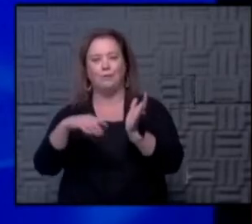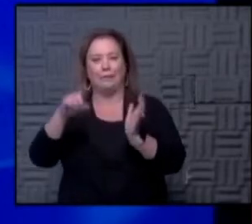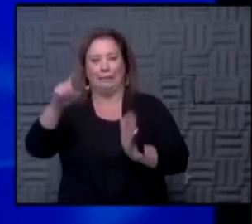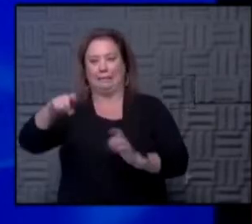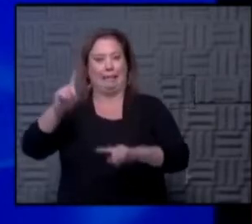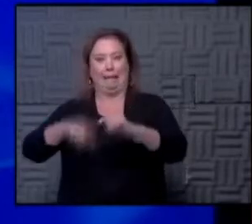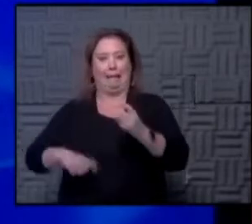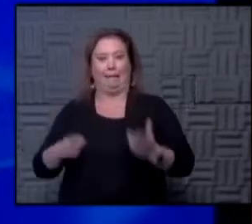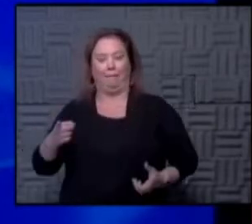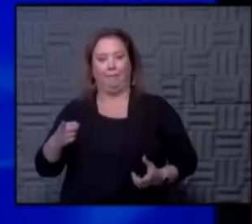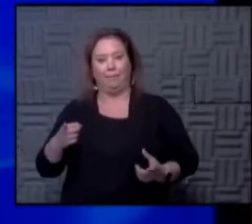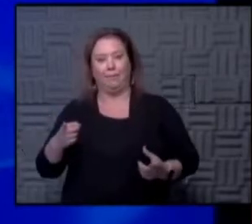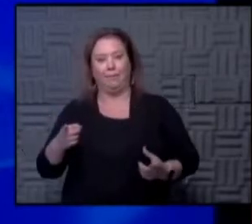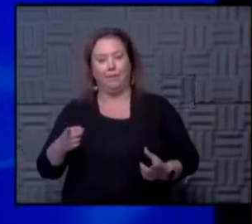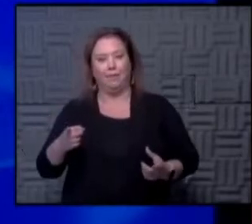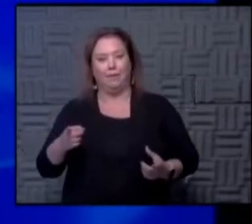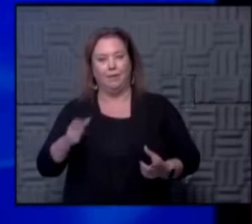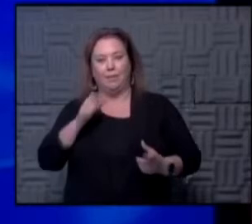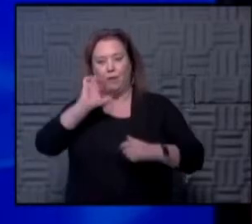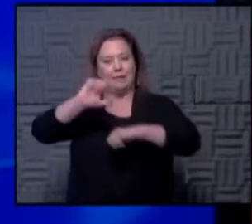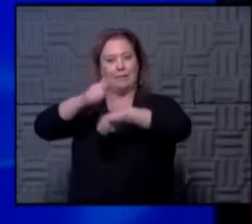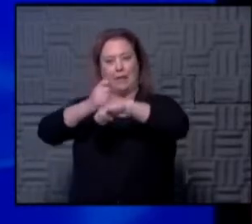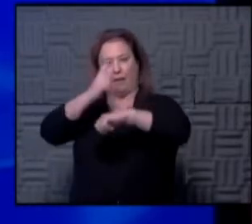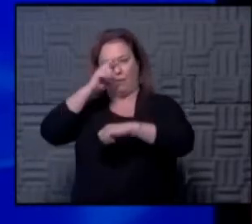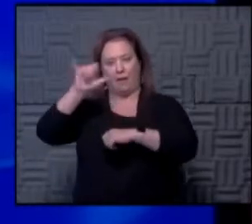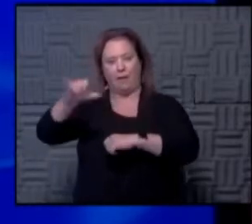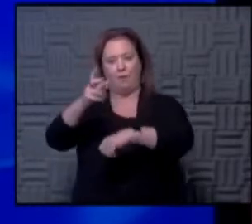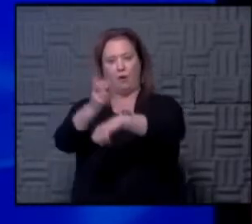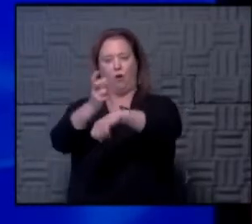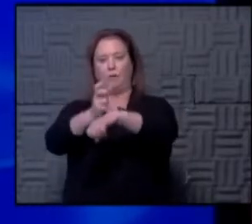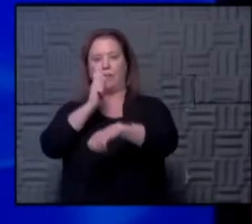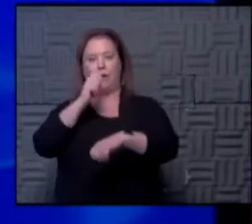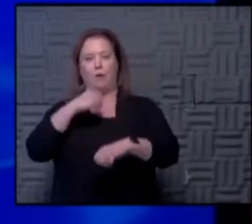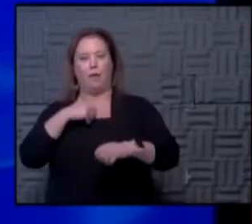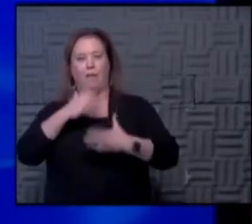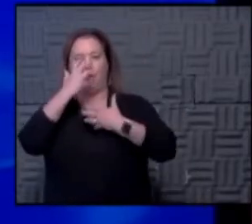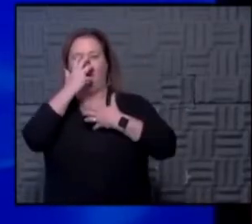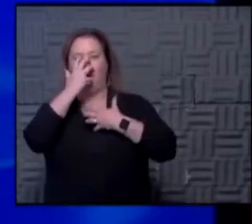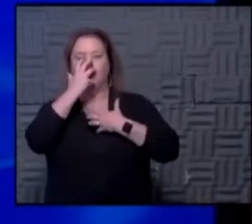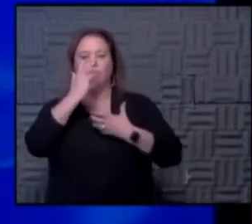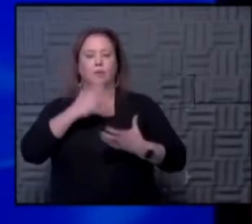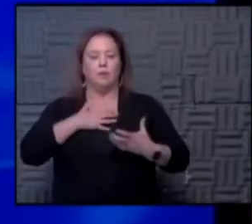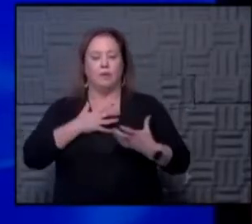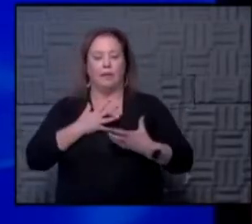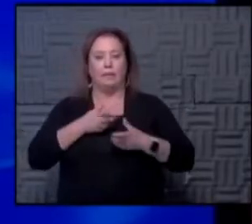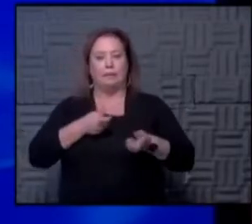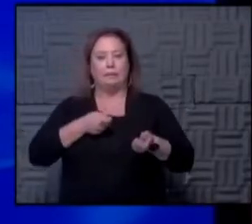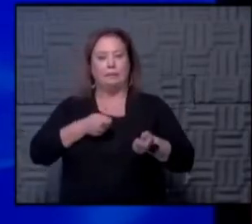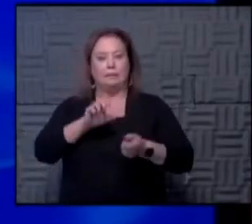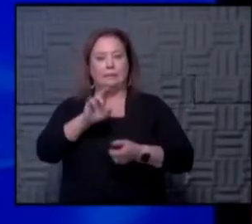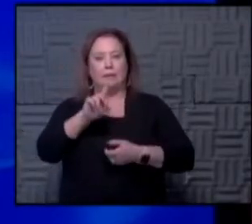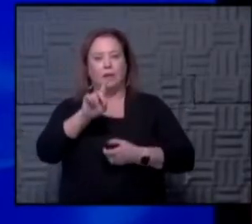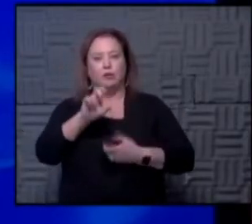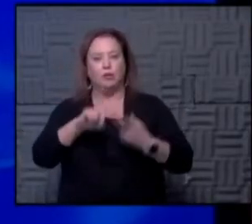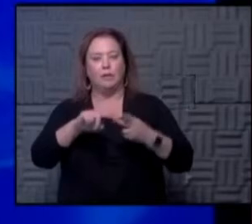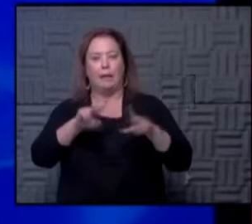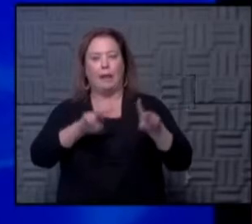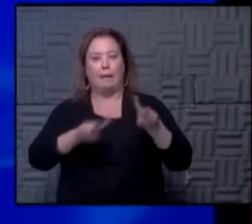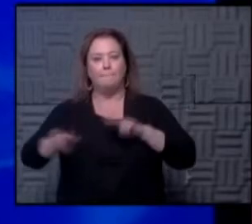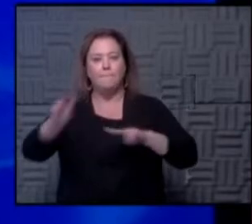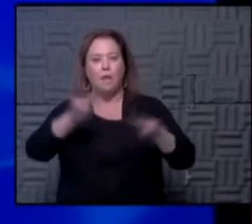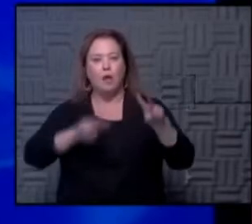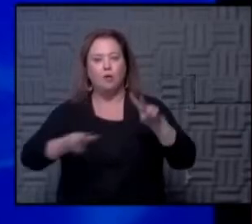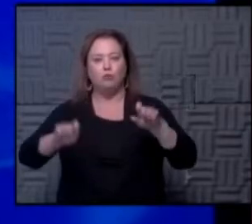able to be used. Not only are they not designed, but it would be very hard. They don't have oxygen and suction and monitors in the same way. And